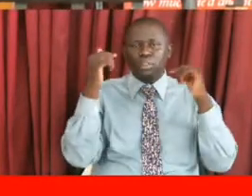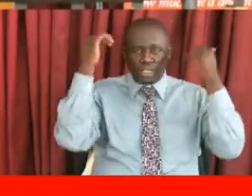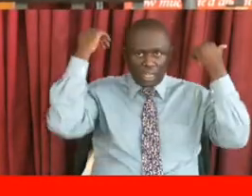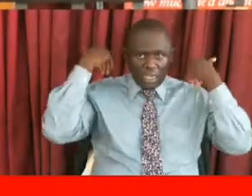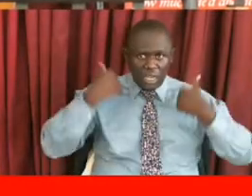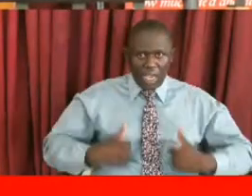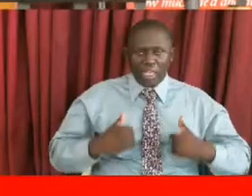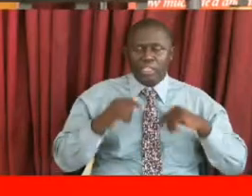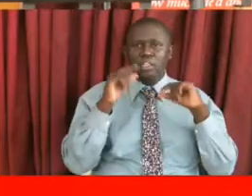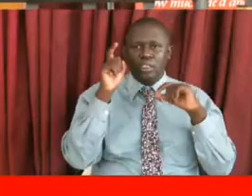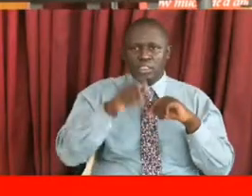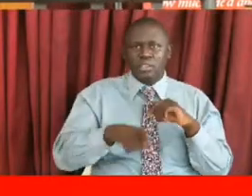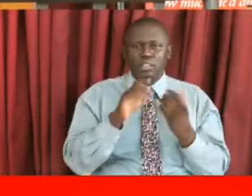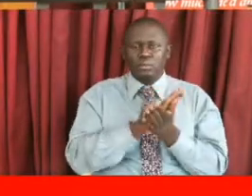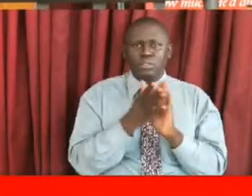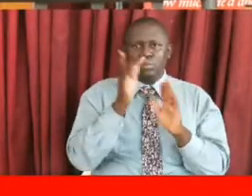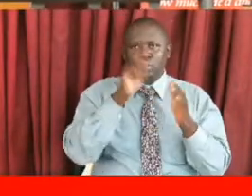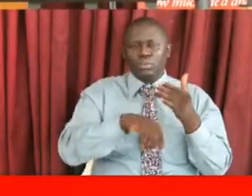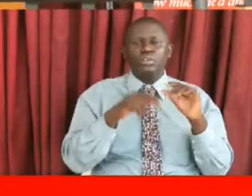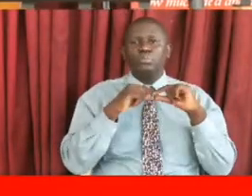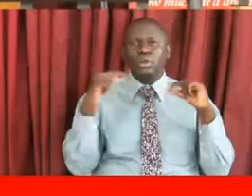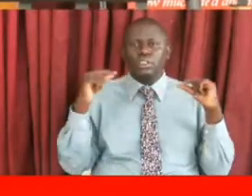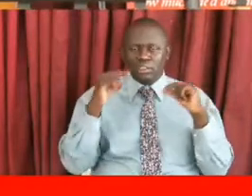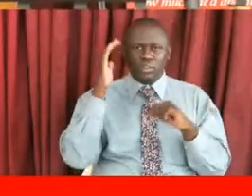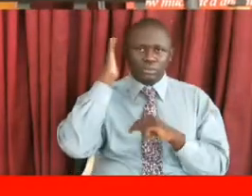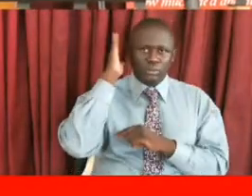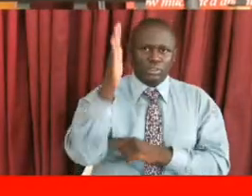job ising this